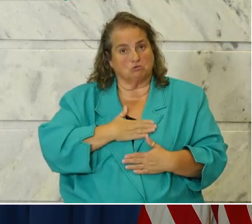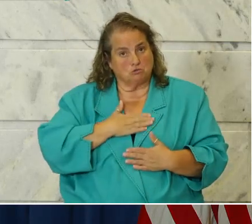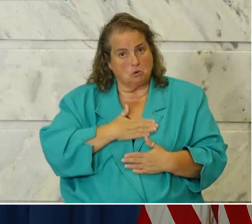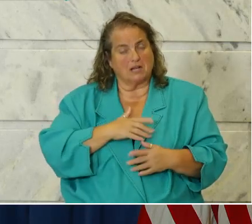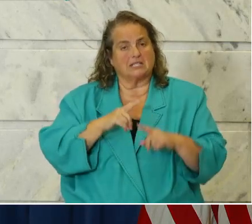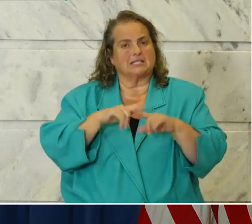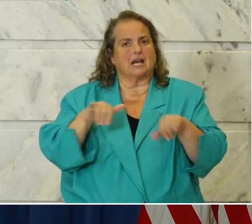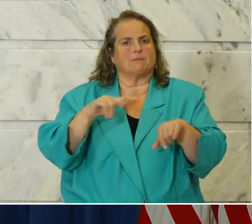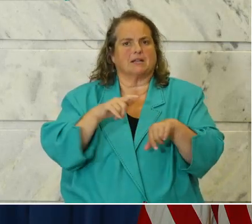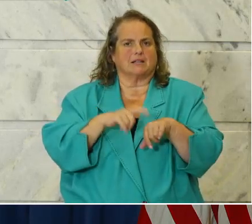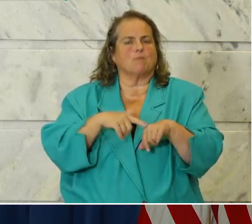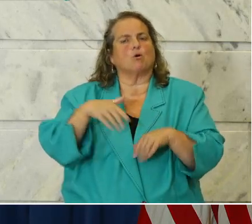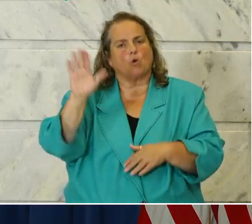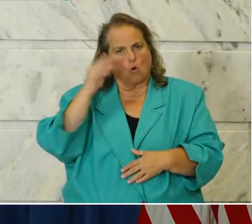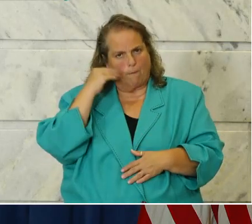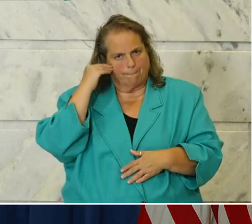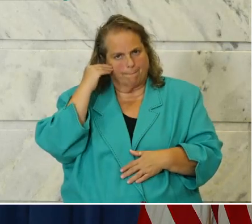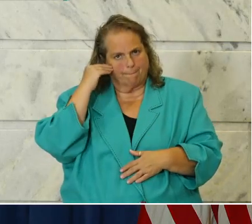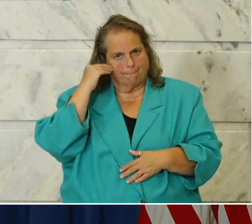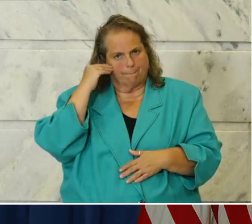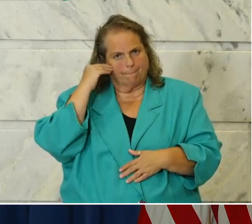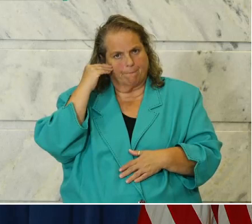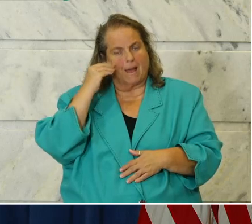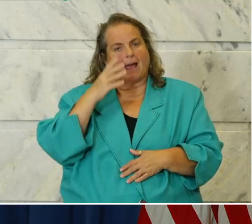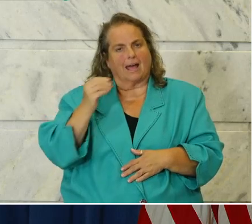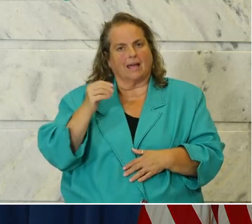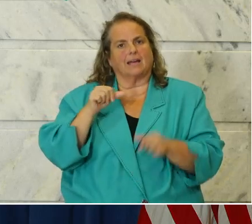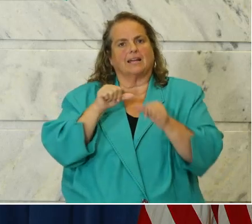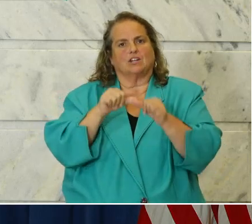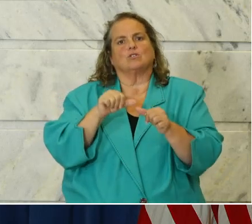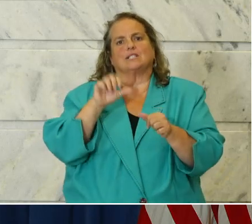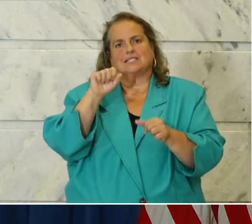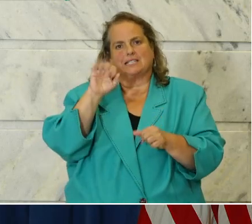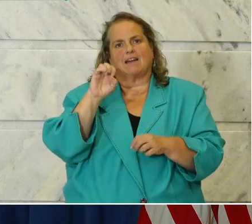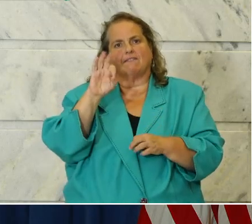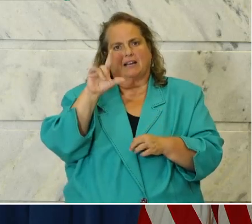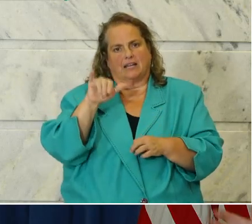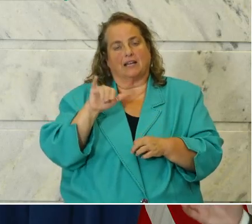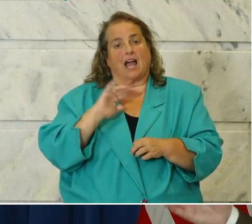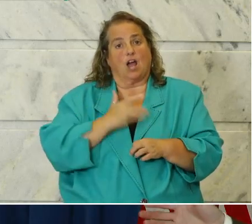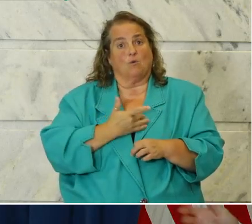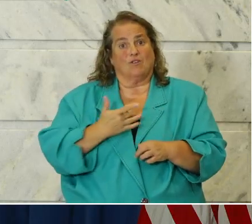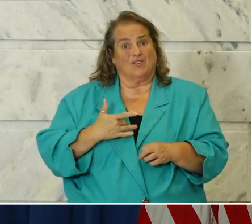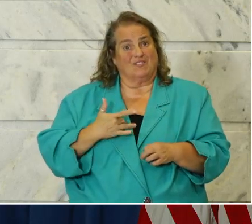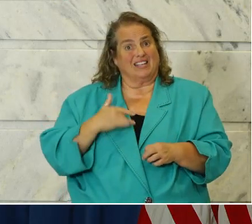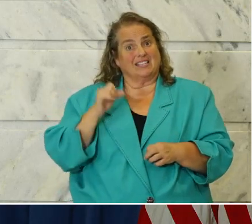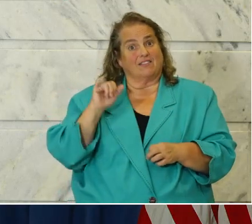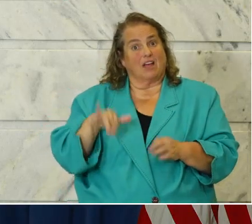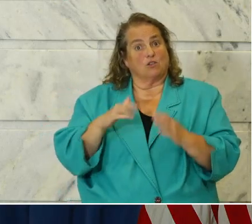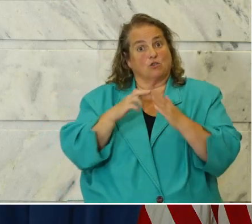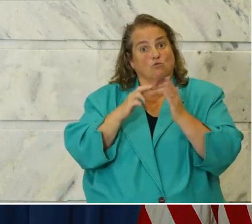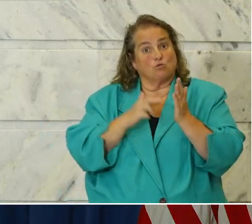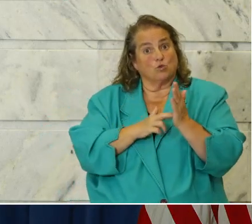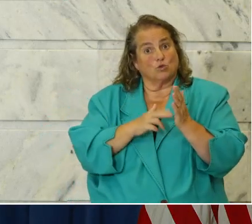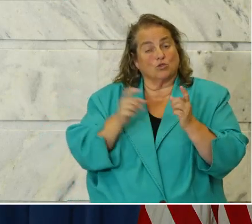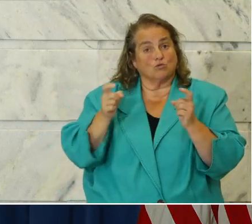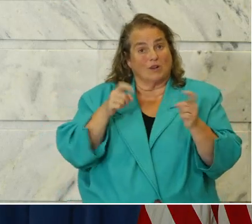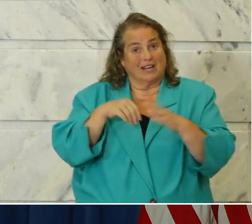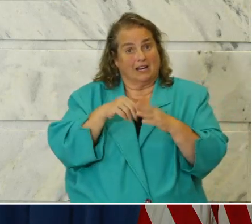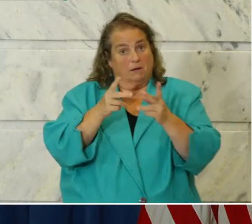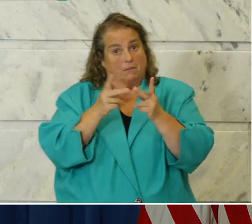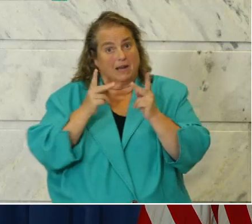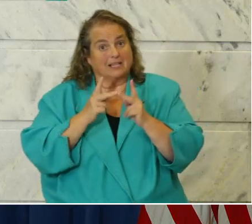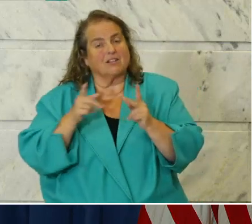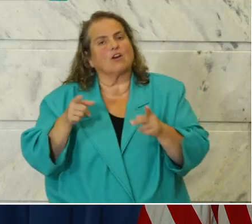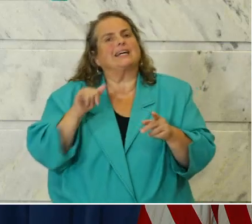same time can then go home and do so safely. Our belief is that with the rules and regulations we have in place, that there is